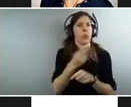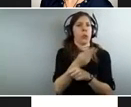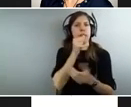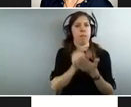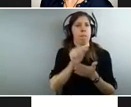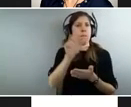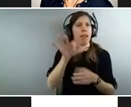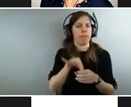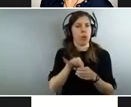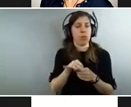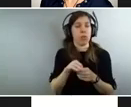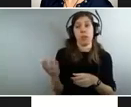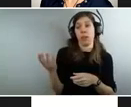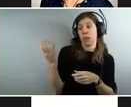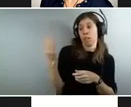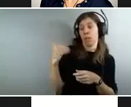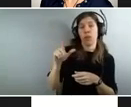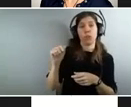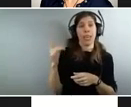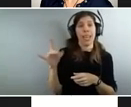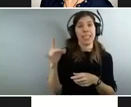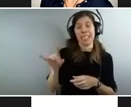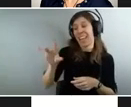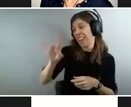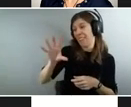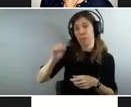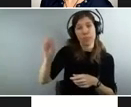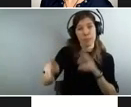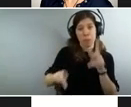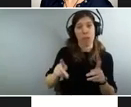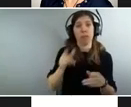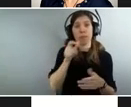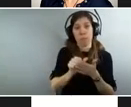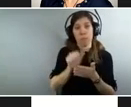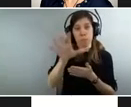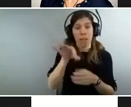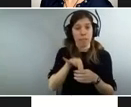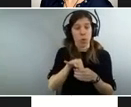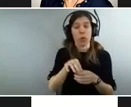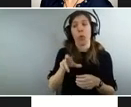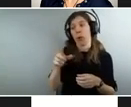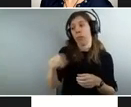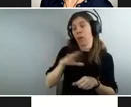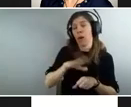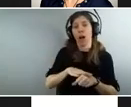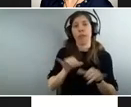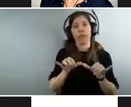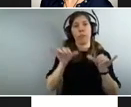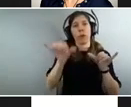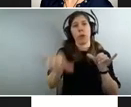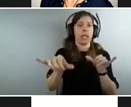over 85% of people already voted by mail or were on the permanent mail-in